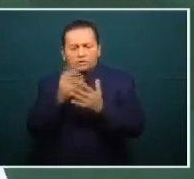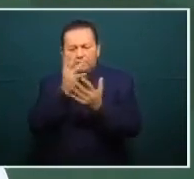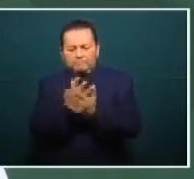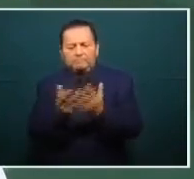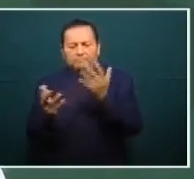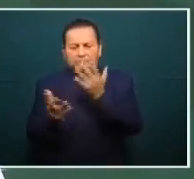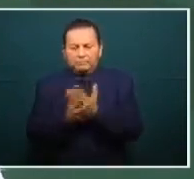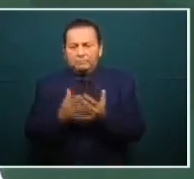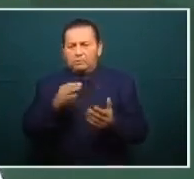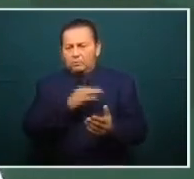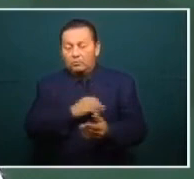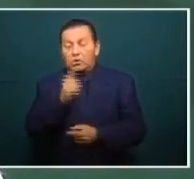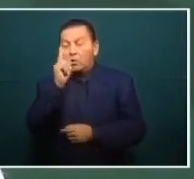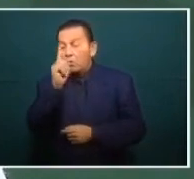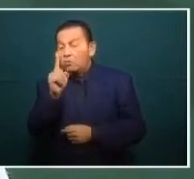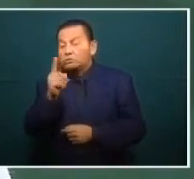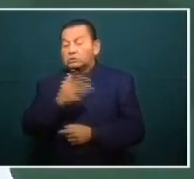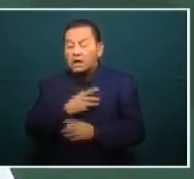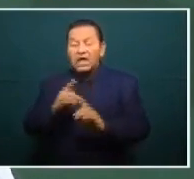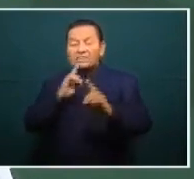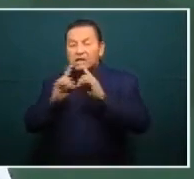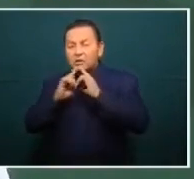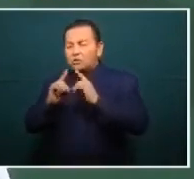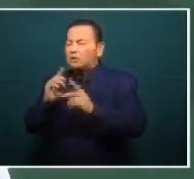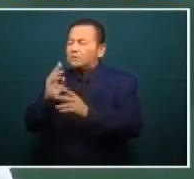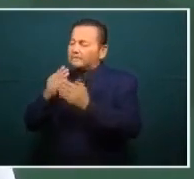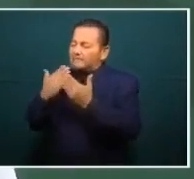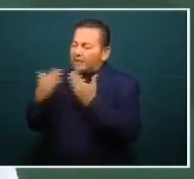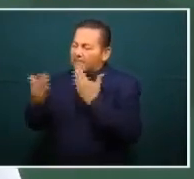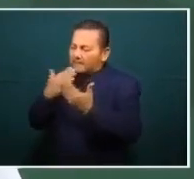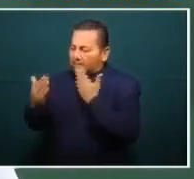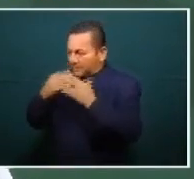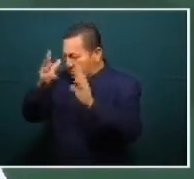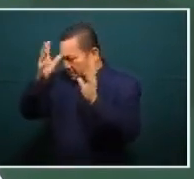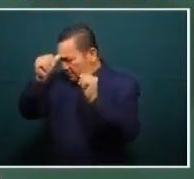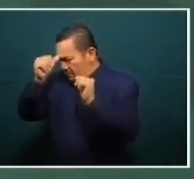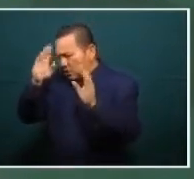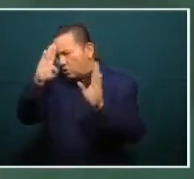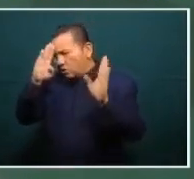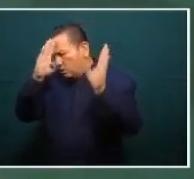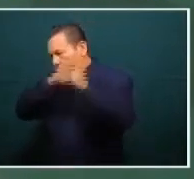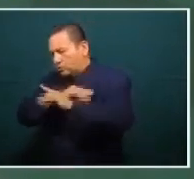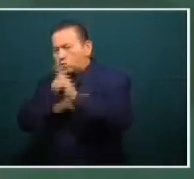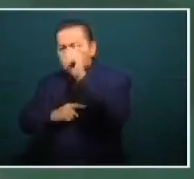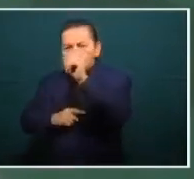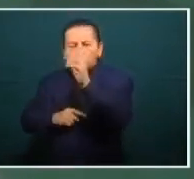that we are doing everything so that with dialogue,